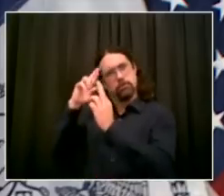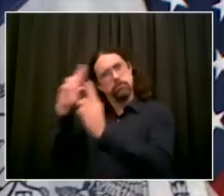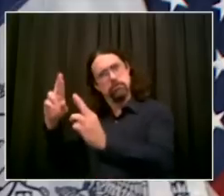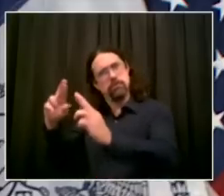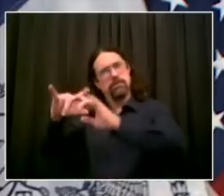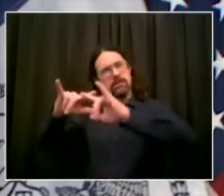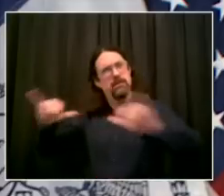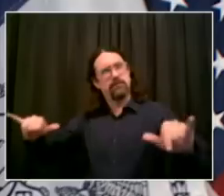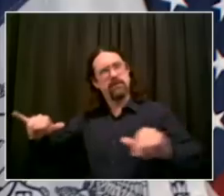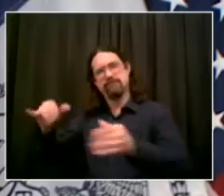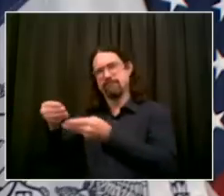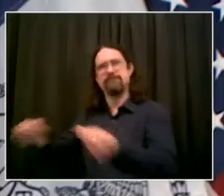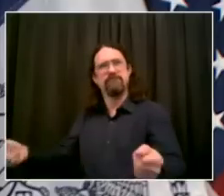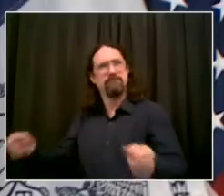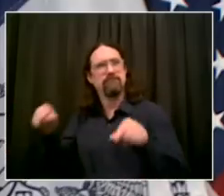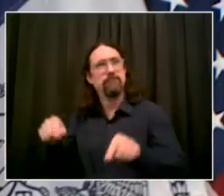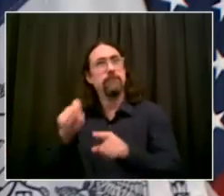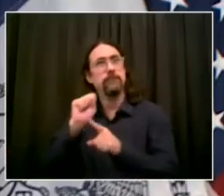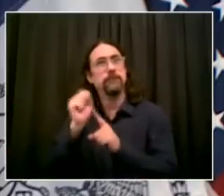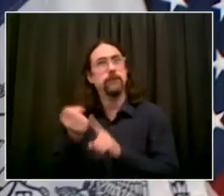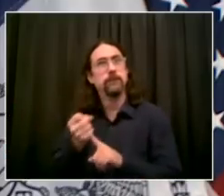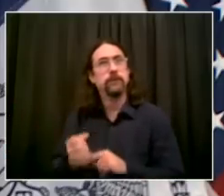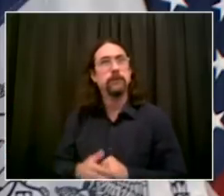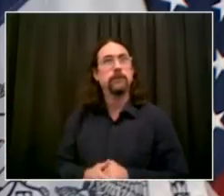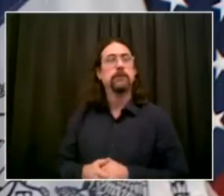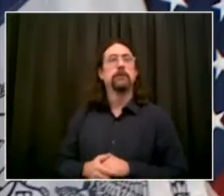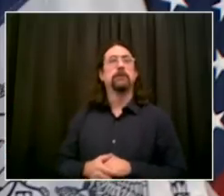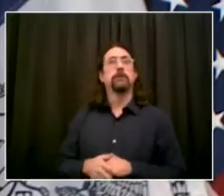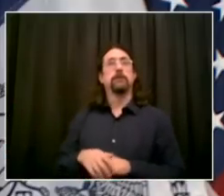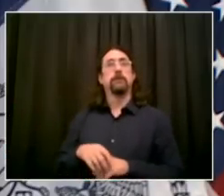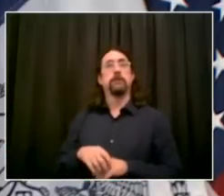today. Go ahead. Next up is Ravain